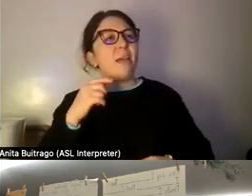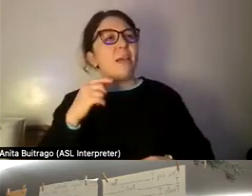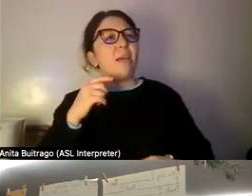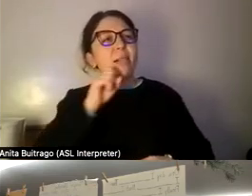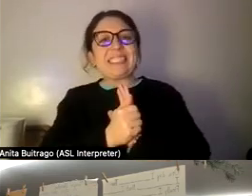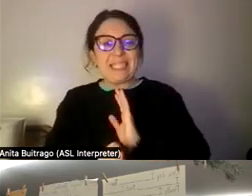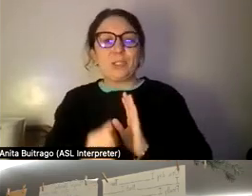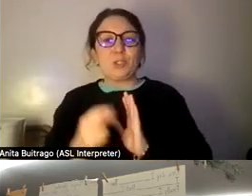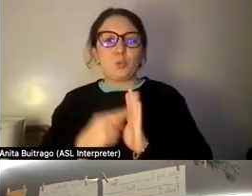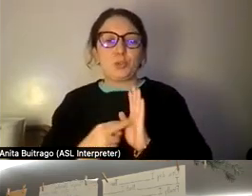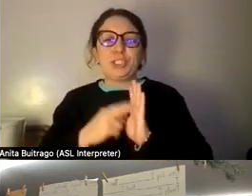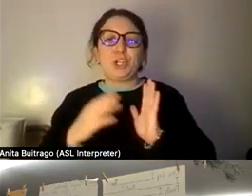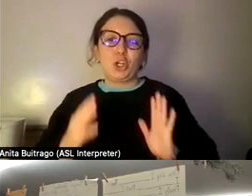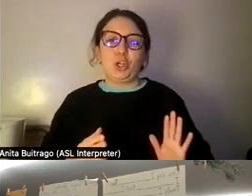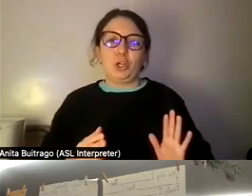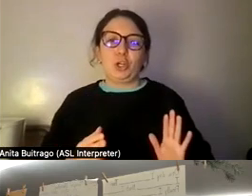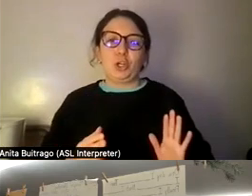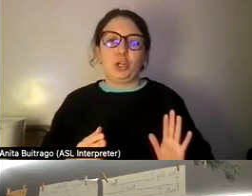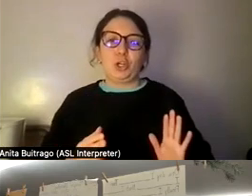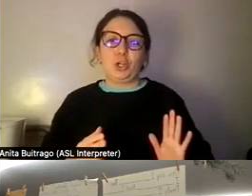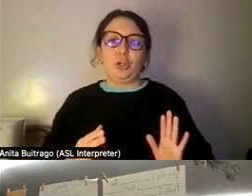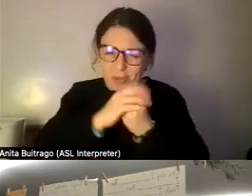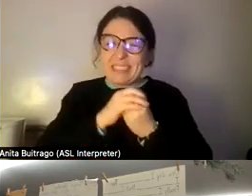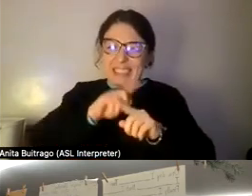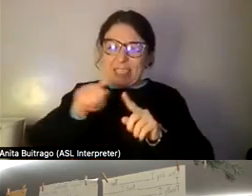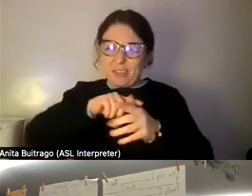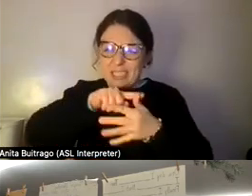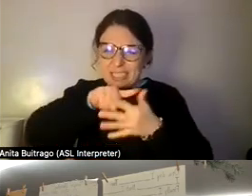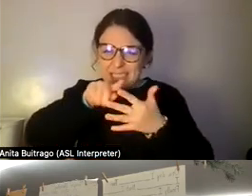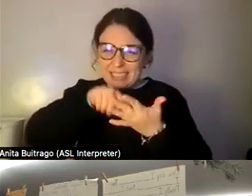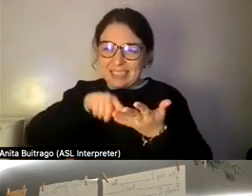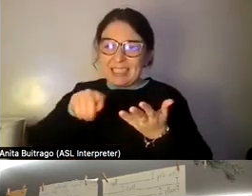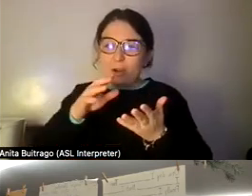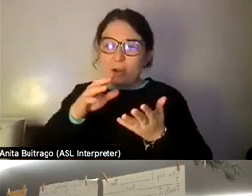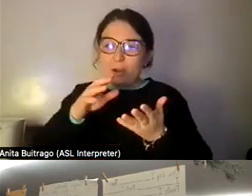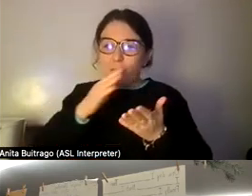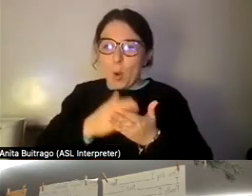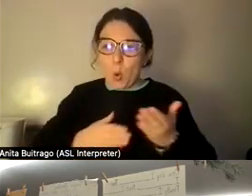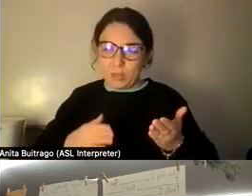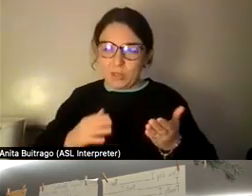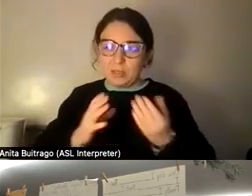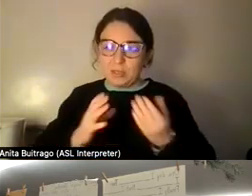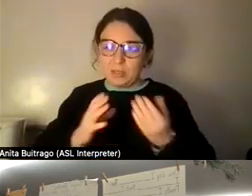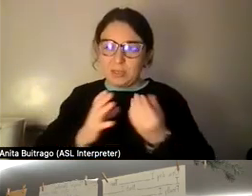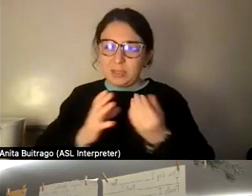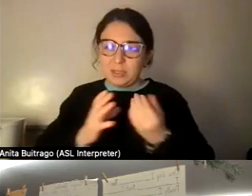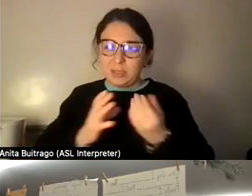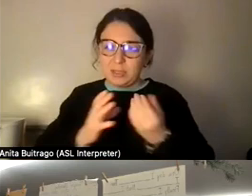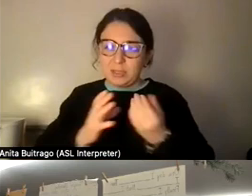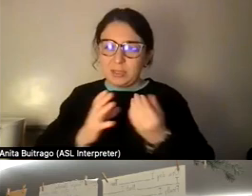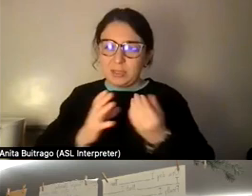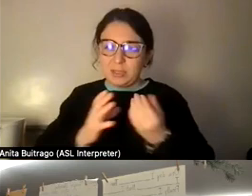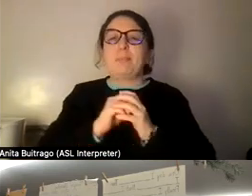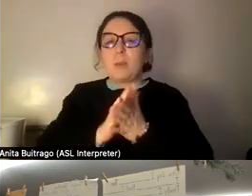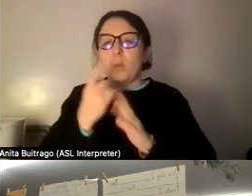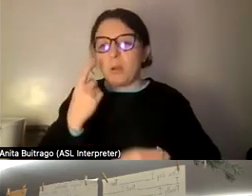different components of it. So we're going to talk a little bit about phonological awareness. Any